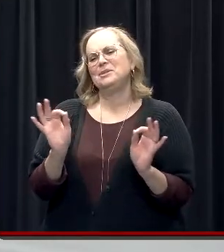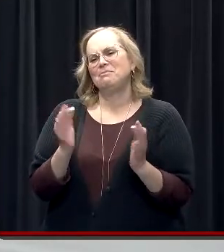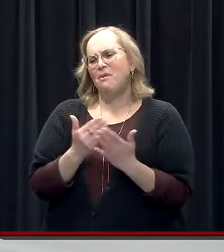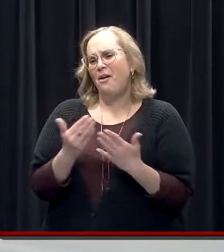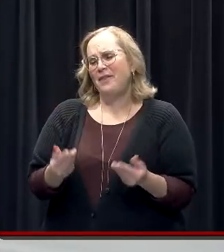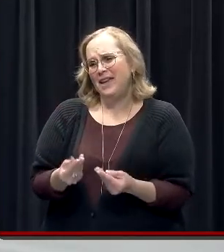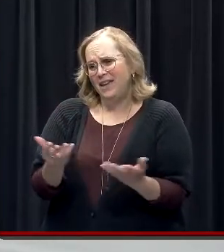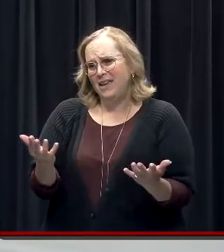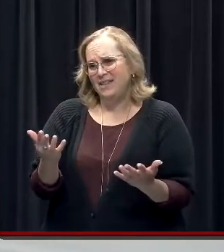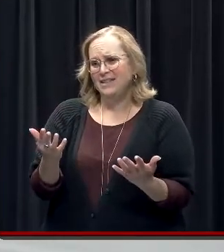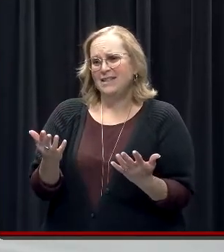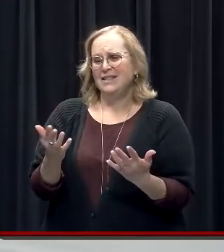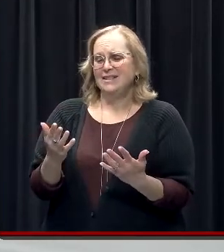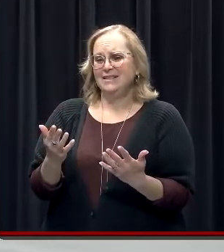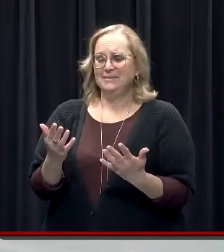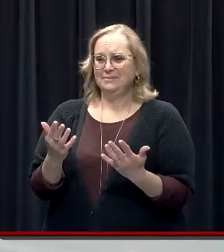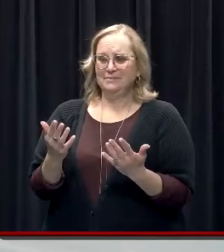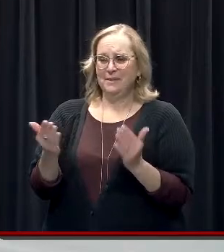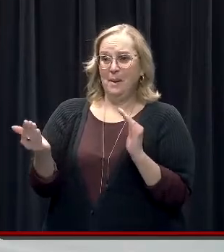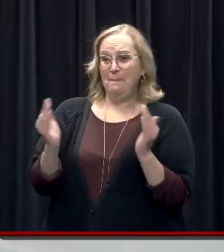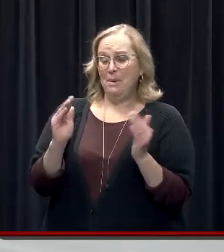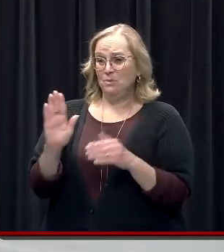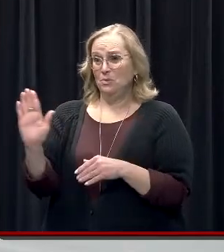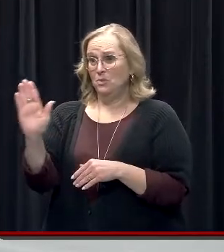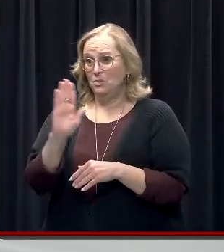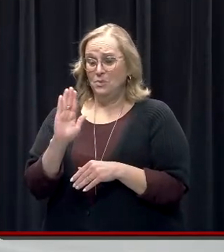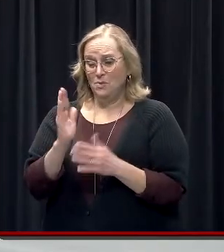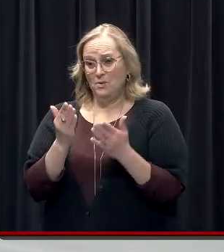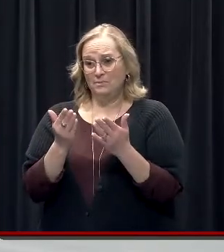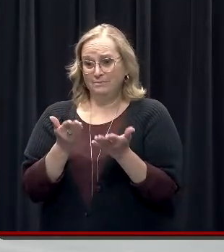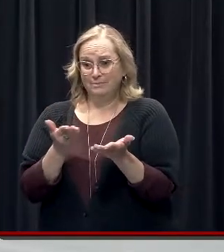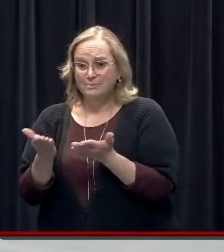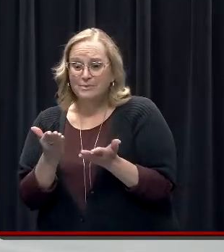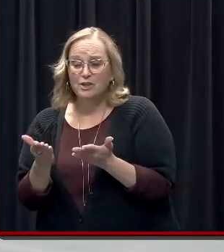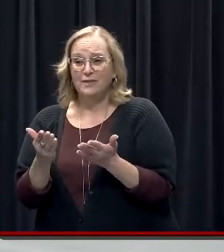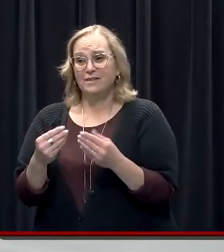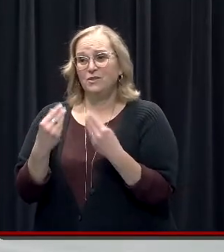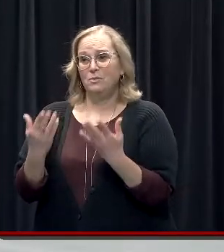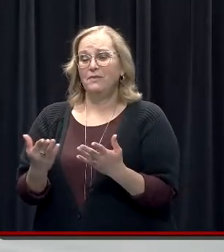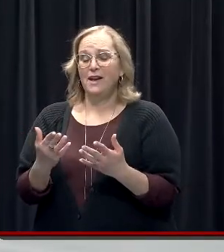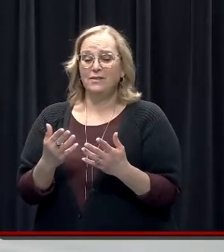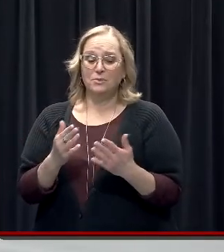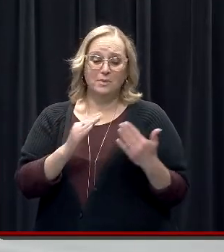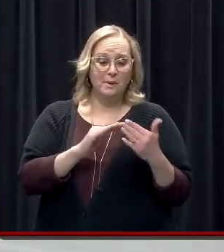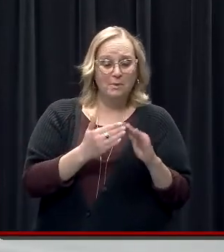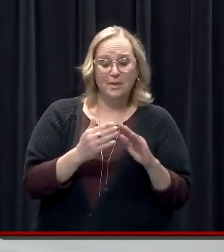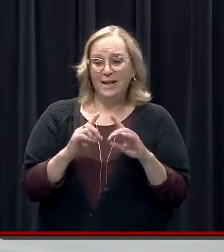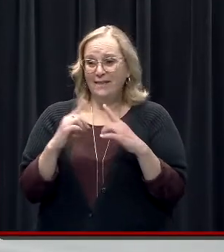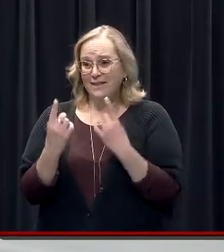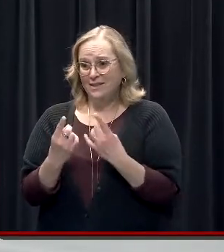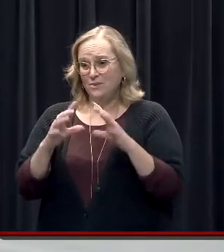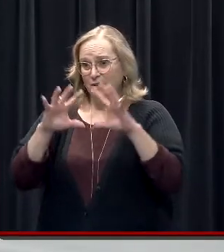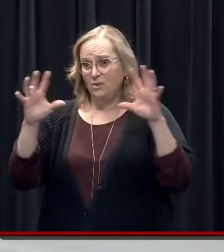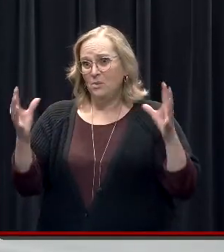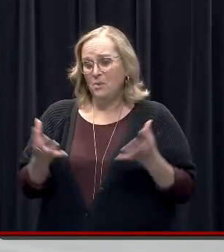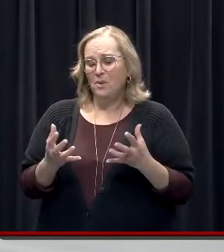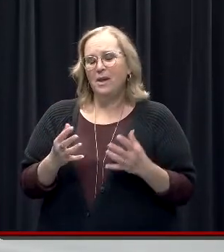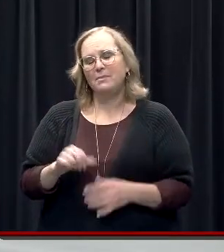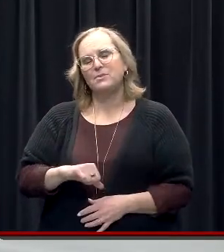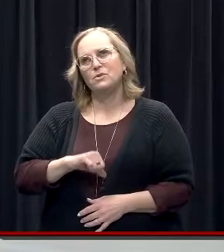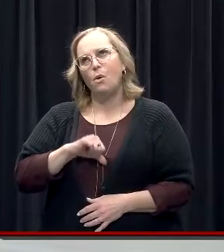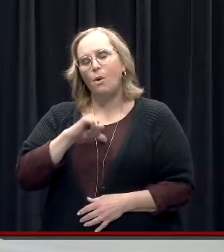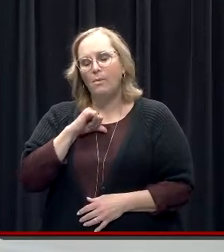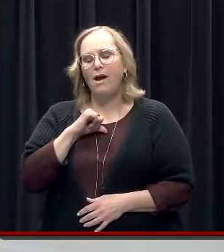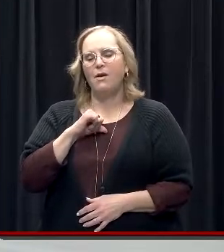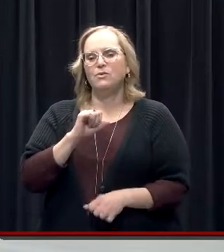for the service that you provide, not only to our district, but our community as a whole. You know, I am so proud to work with this board, and, you